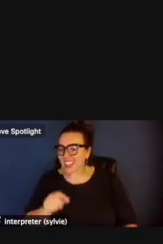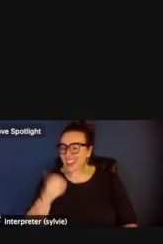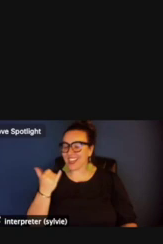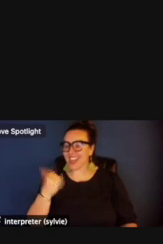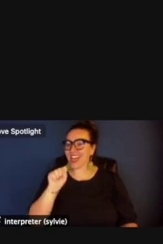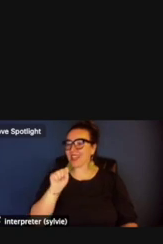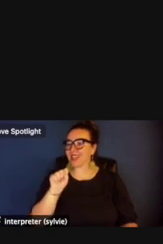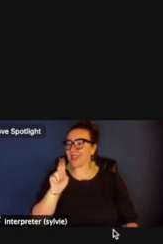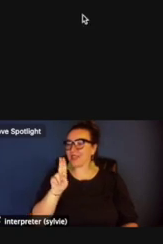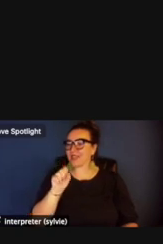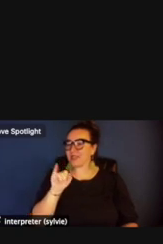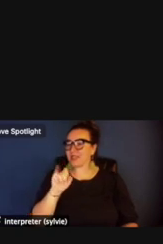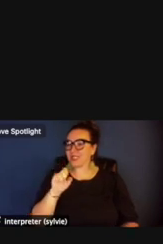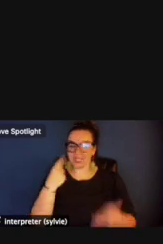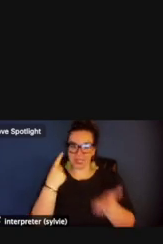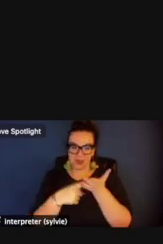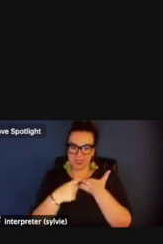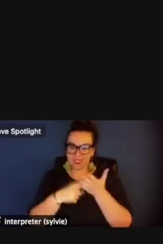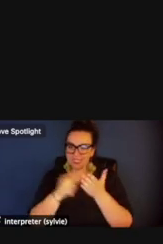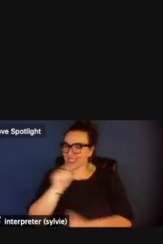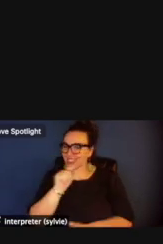talk to us about Italy.